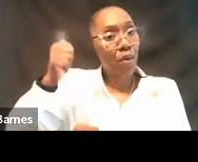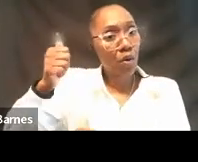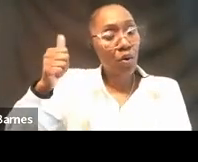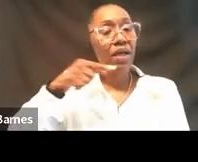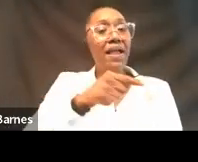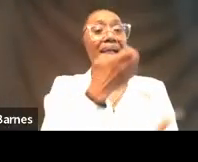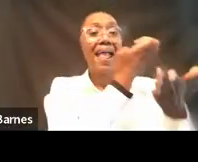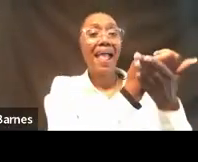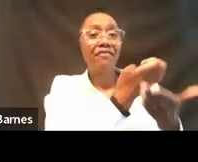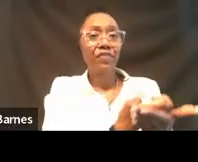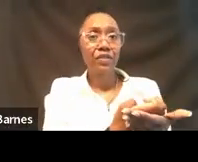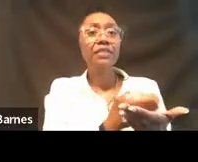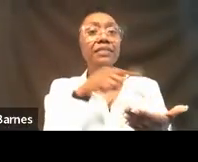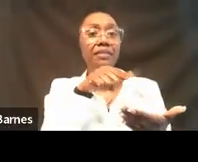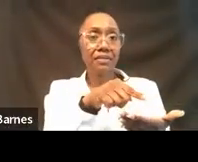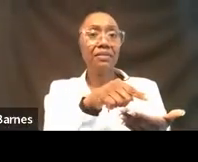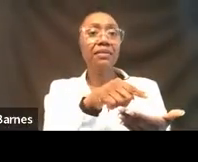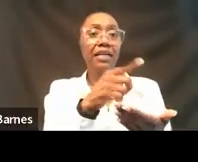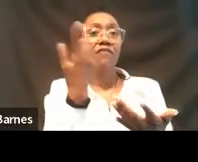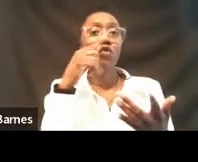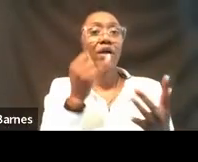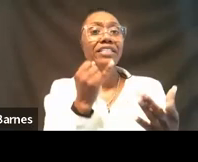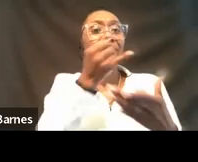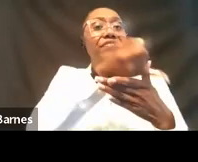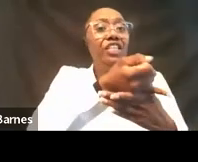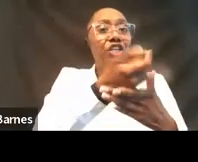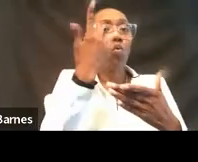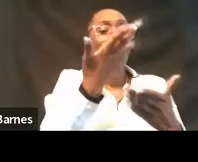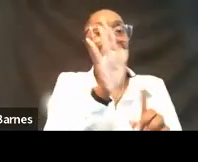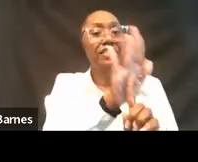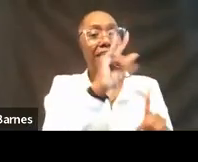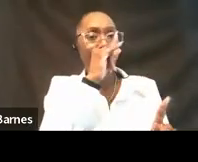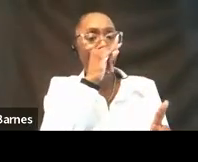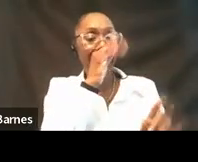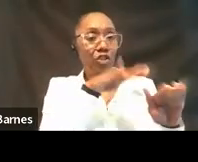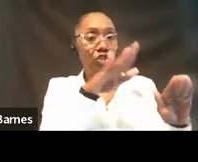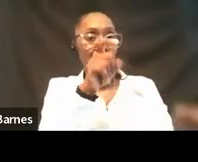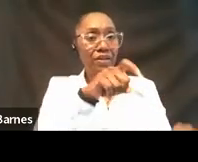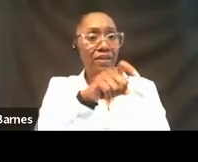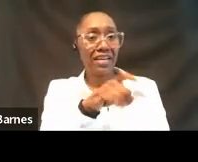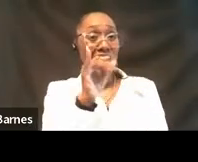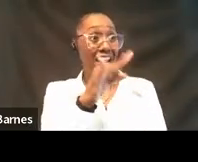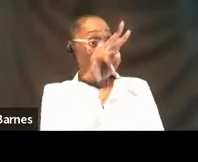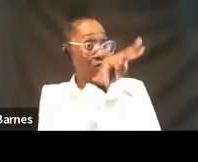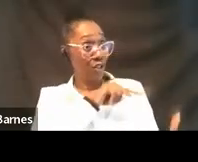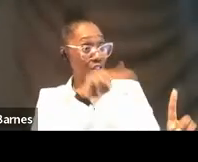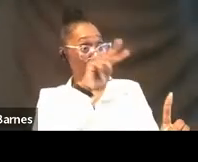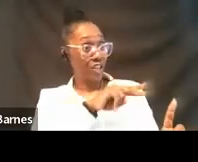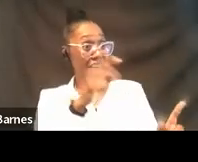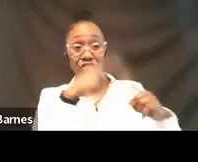evidence-based interventions that help to meet the child's learning needs, even if it doesn't look like anything you've ever seen